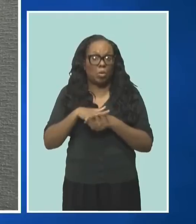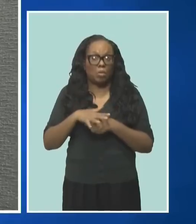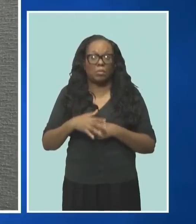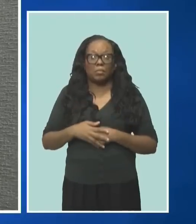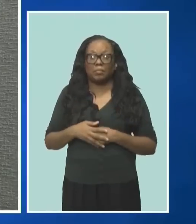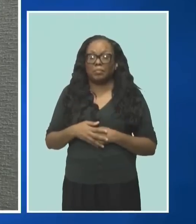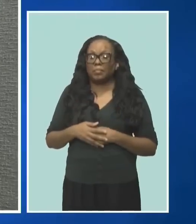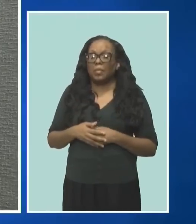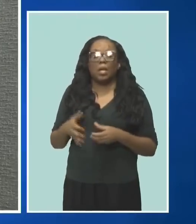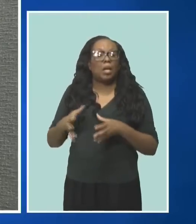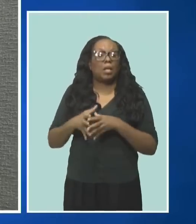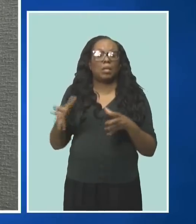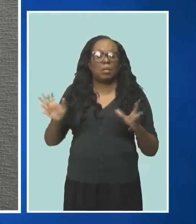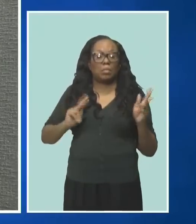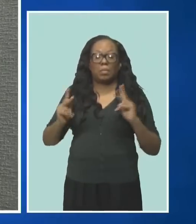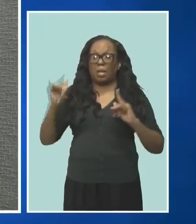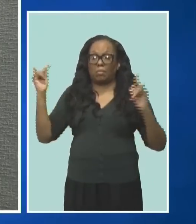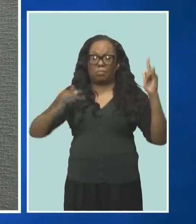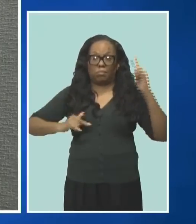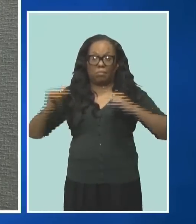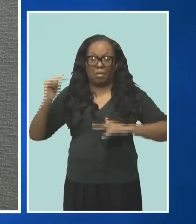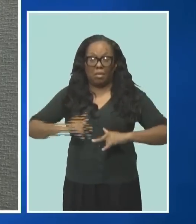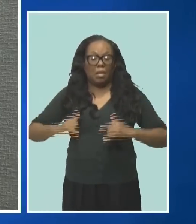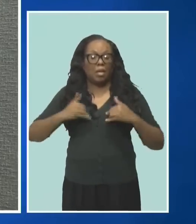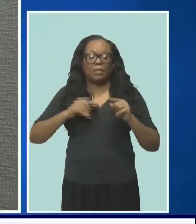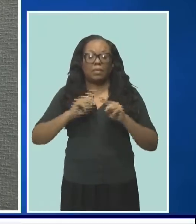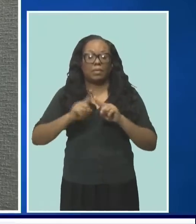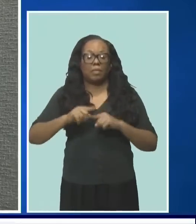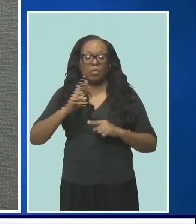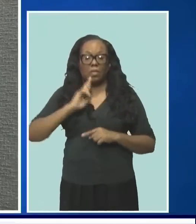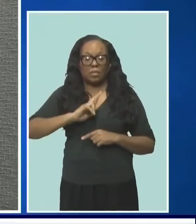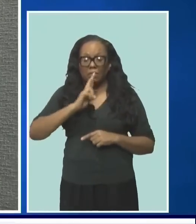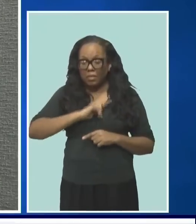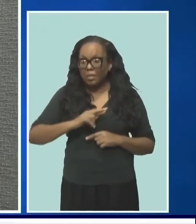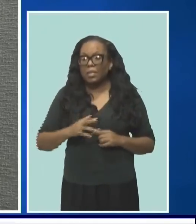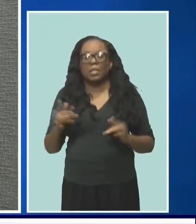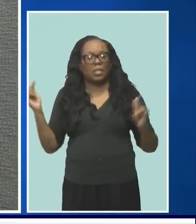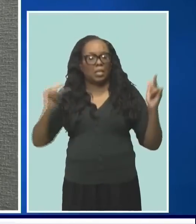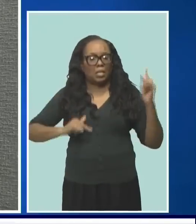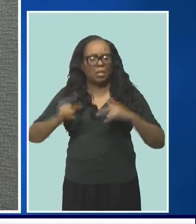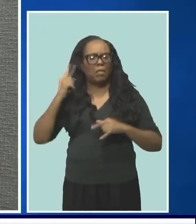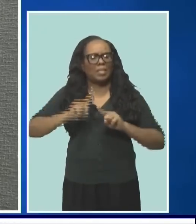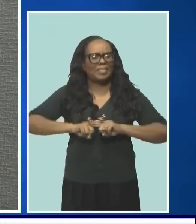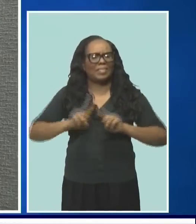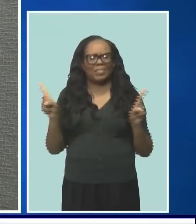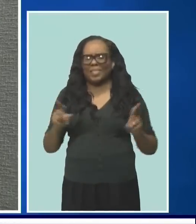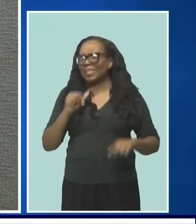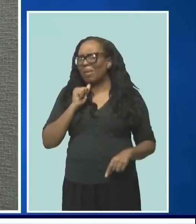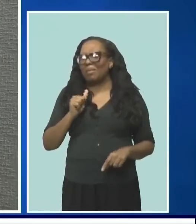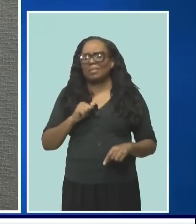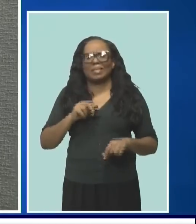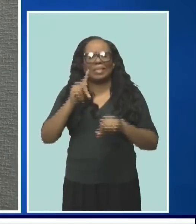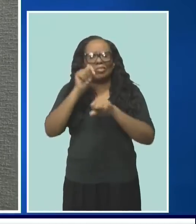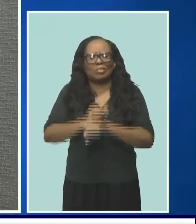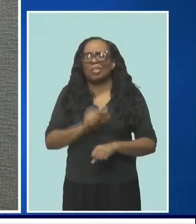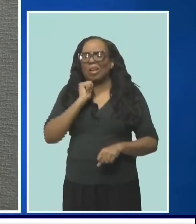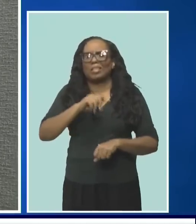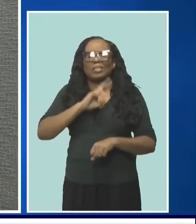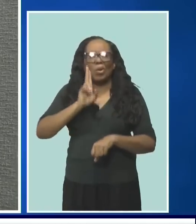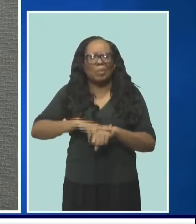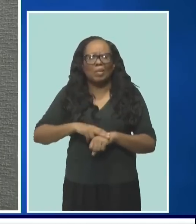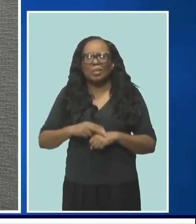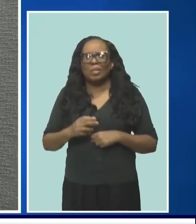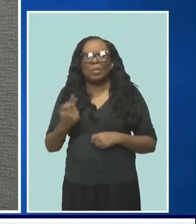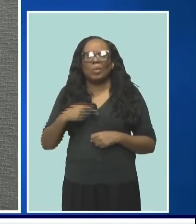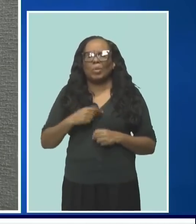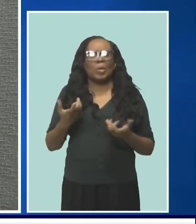amazing restaurants to choose from, amazing chefs, right? So when they come to Barbados, they come to Barbados for something different. They come for our cuisine, our flavor. We ain't salt and pepper and